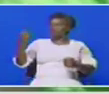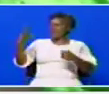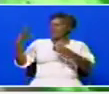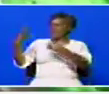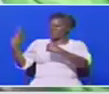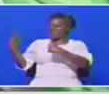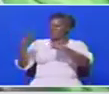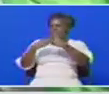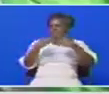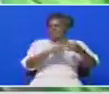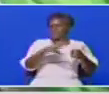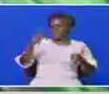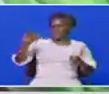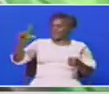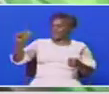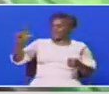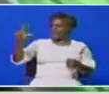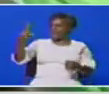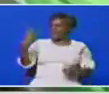388. Bernard Kiala got 2.